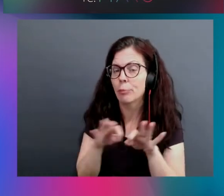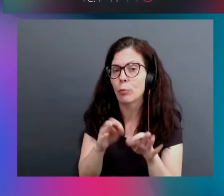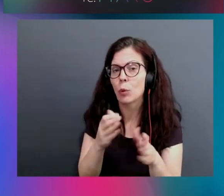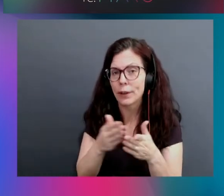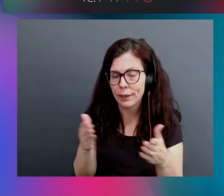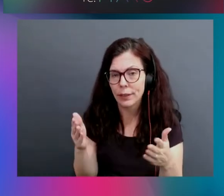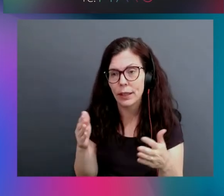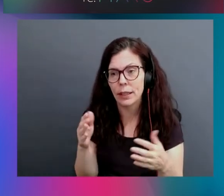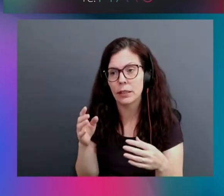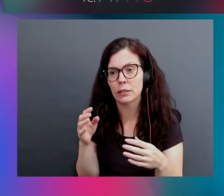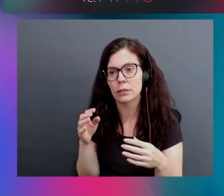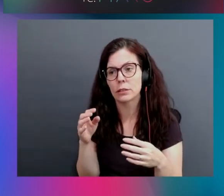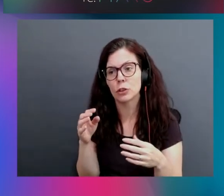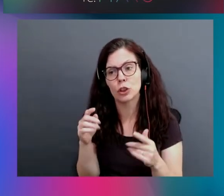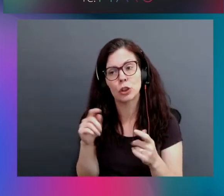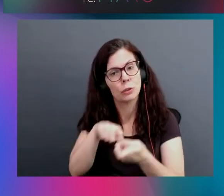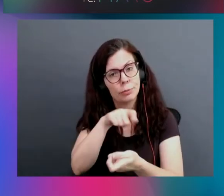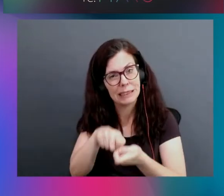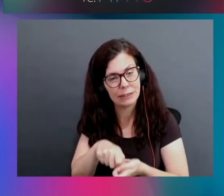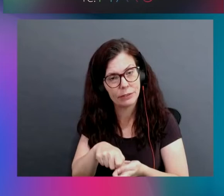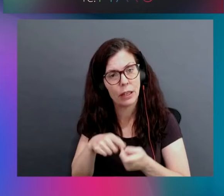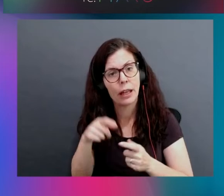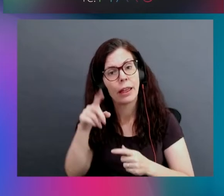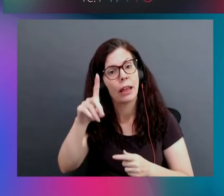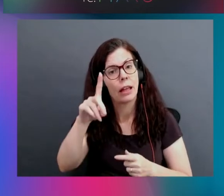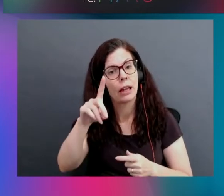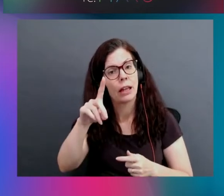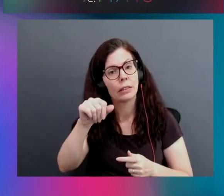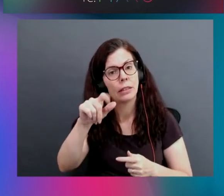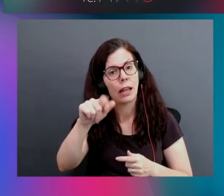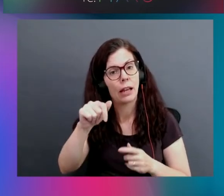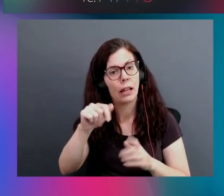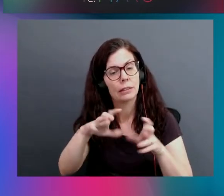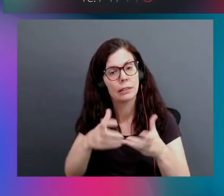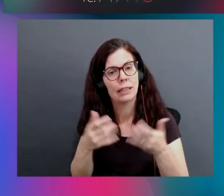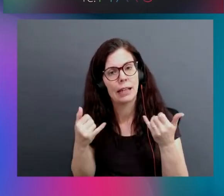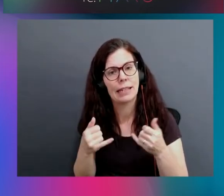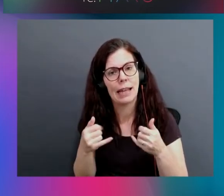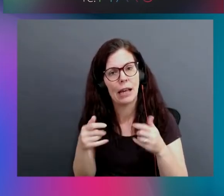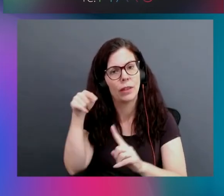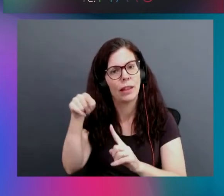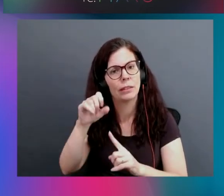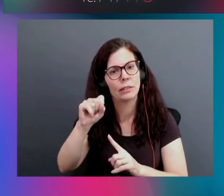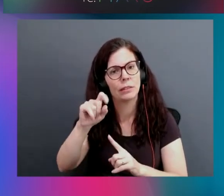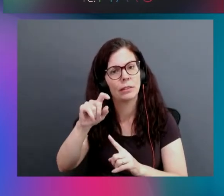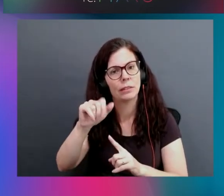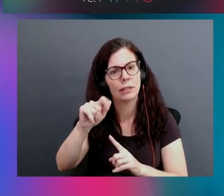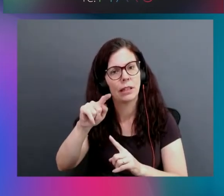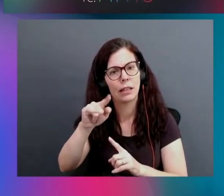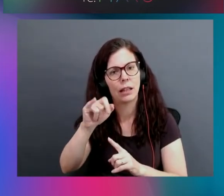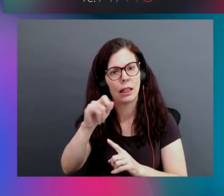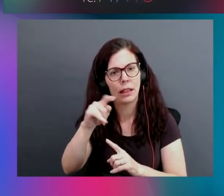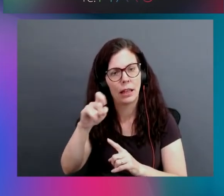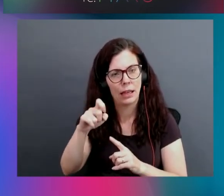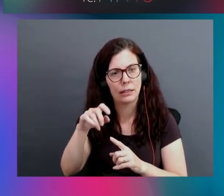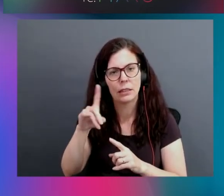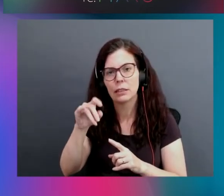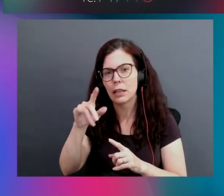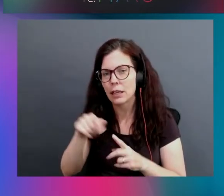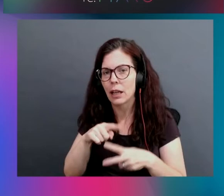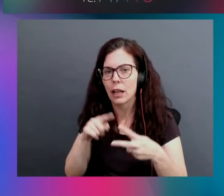to specify is that this data set is now next to satellite data, to climate projections, right. to air